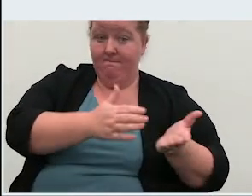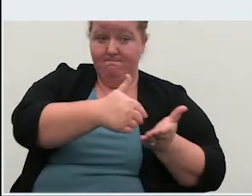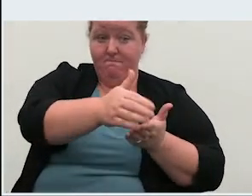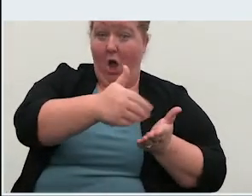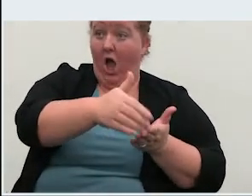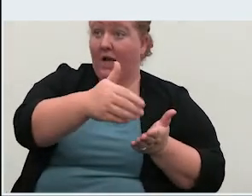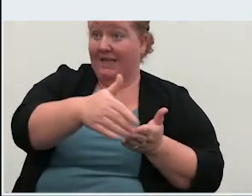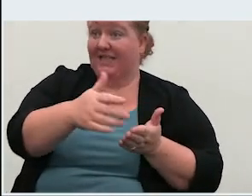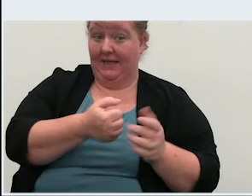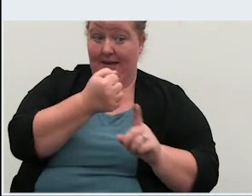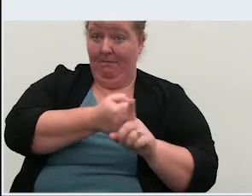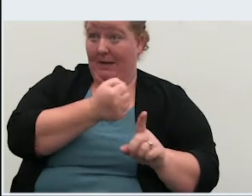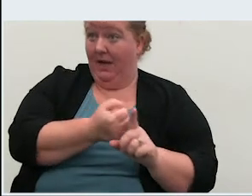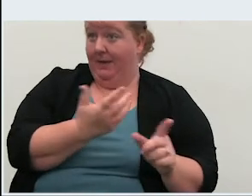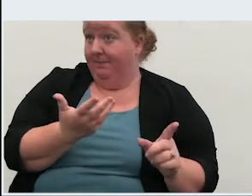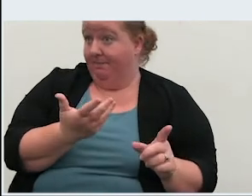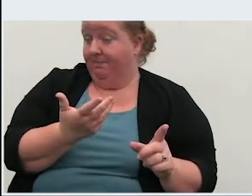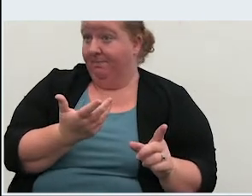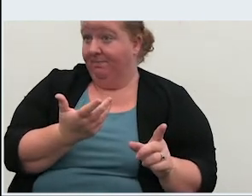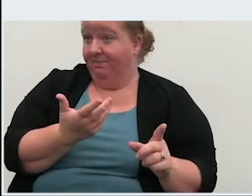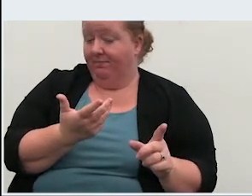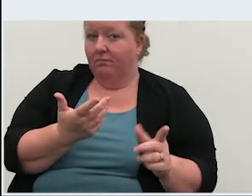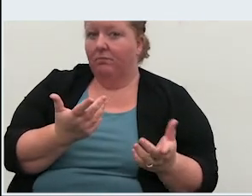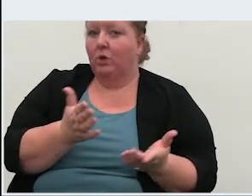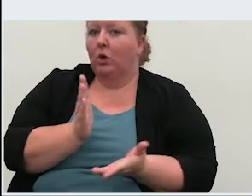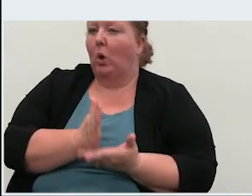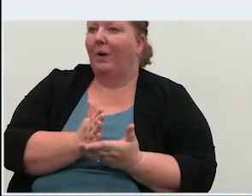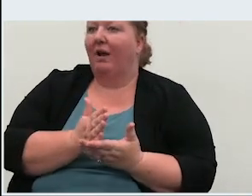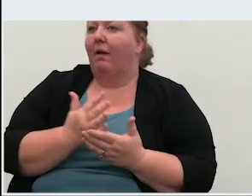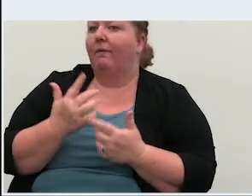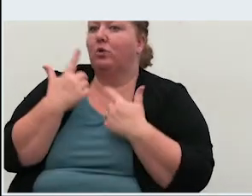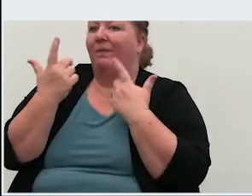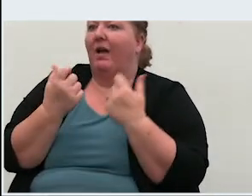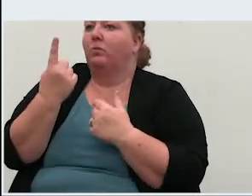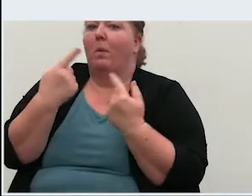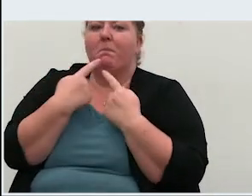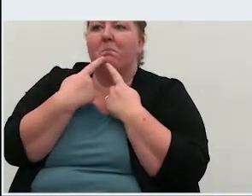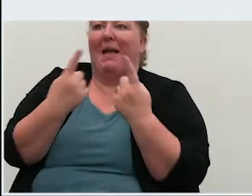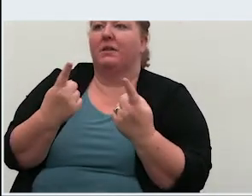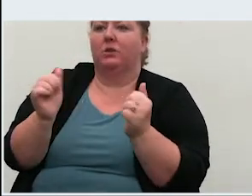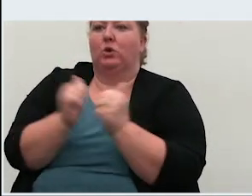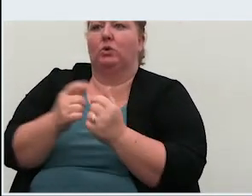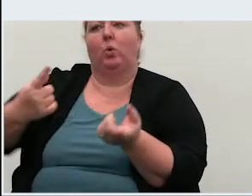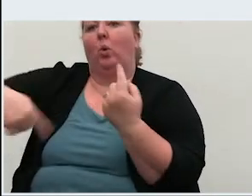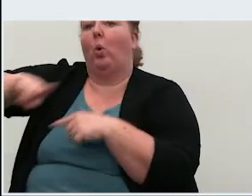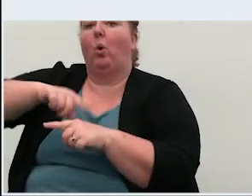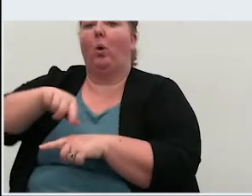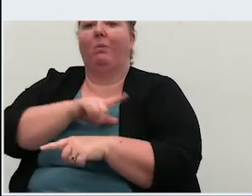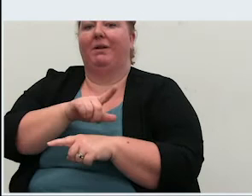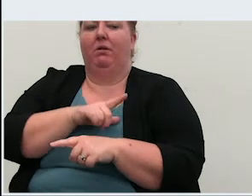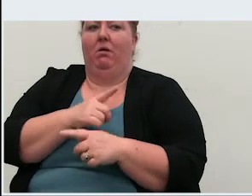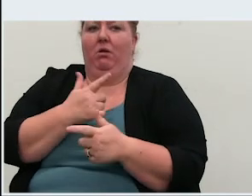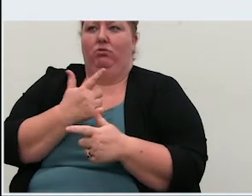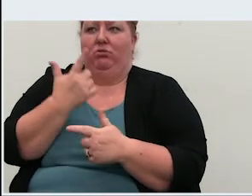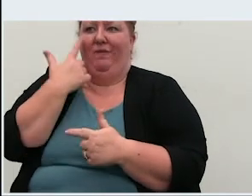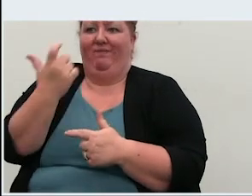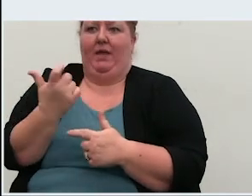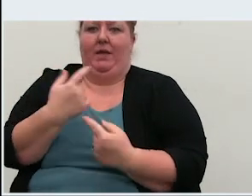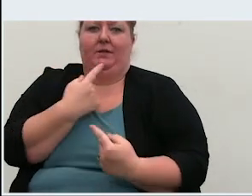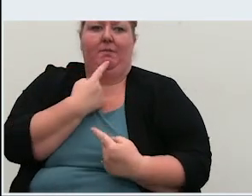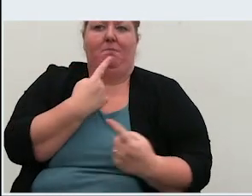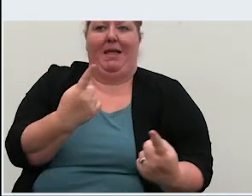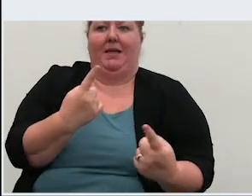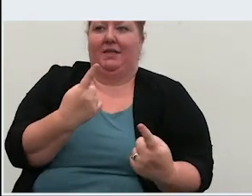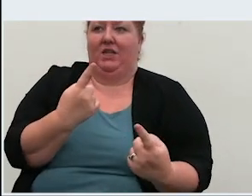marketing campaign where you don't even have to find one message that appeals to everybody, because you can just find a message